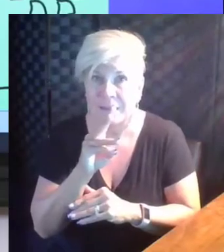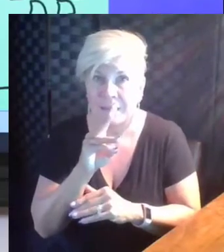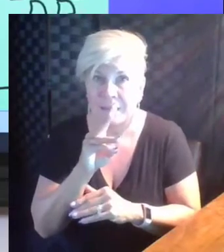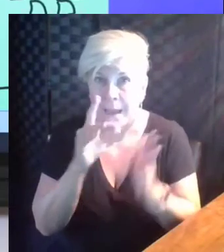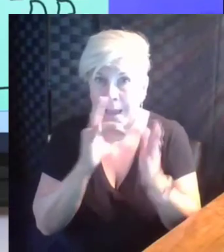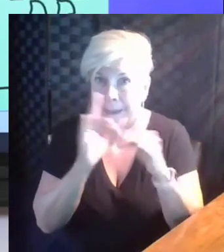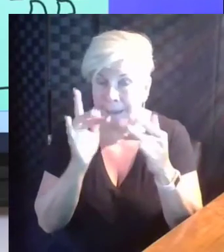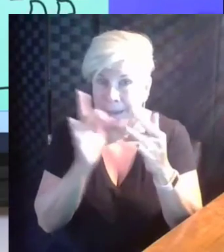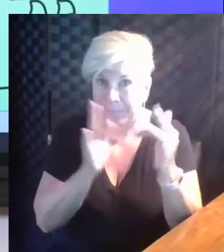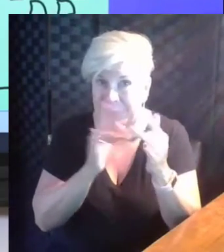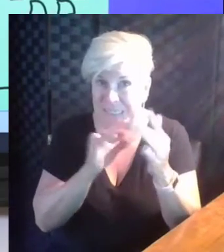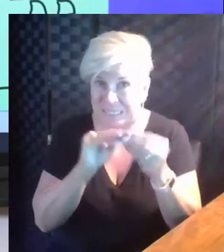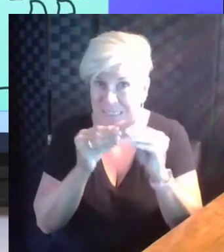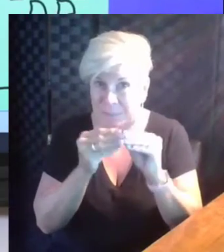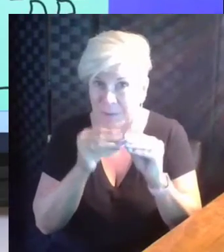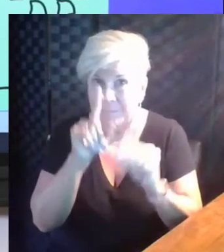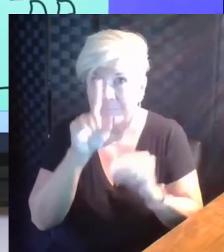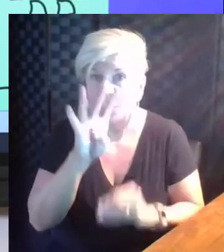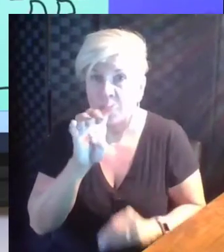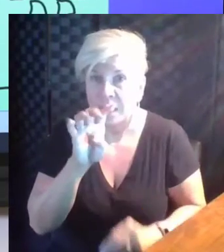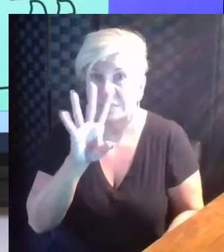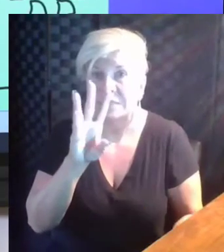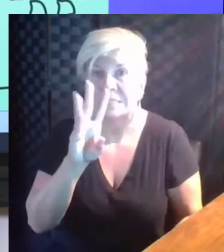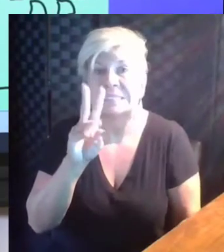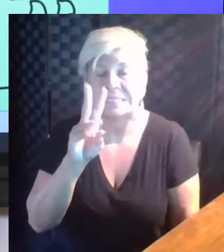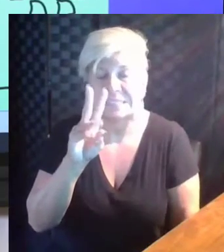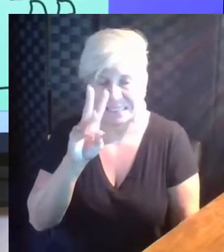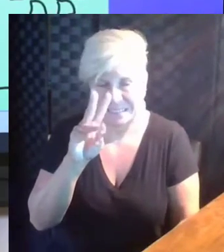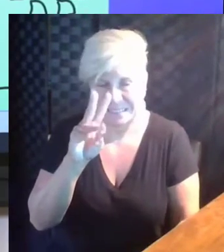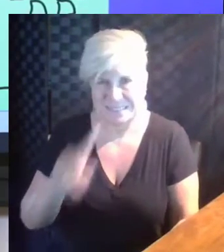our missing number here is